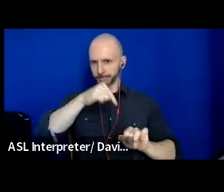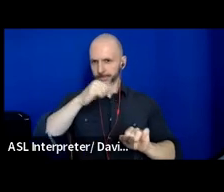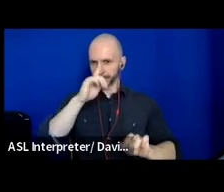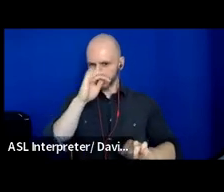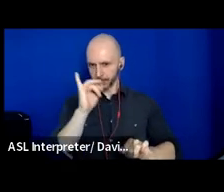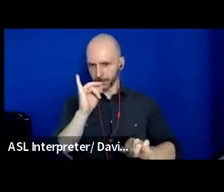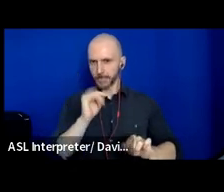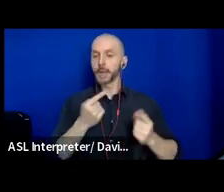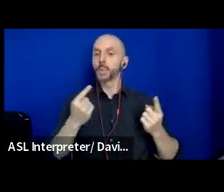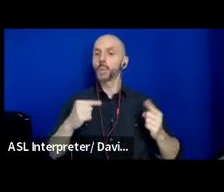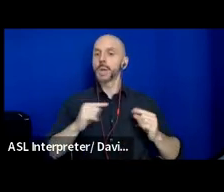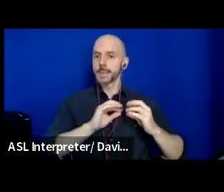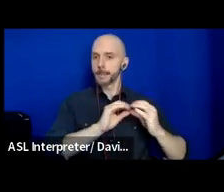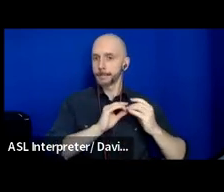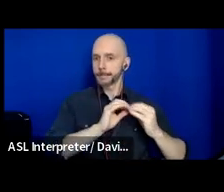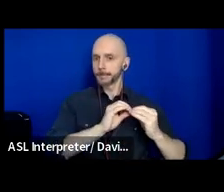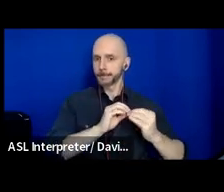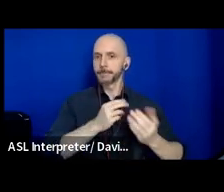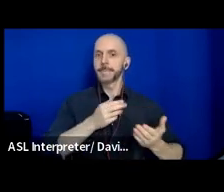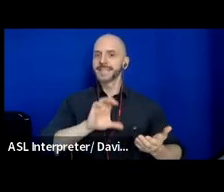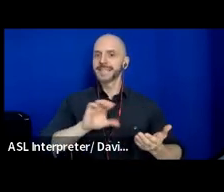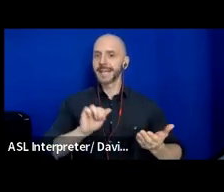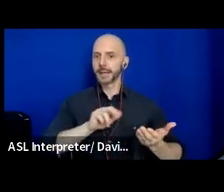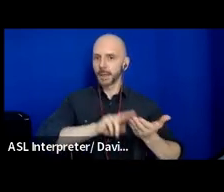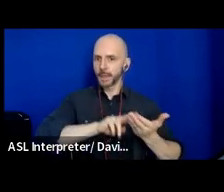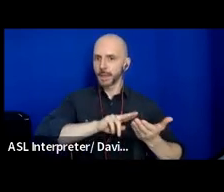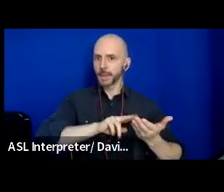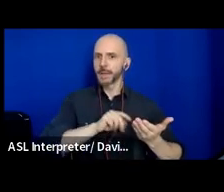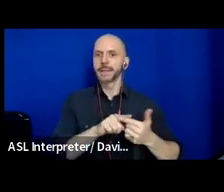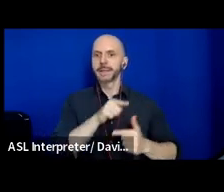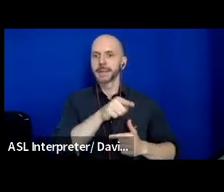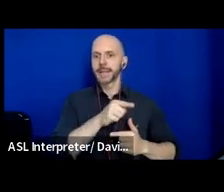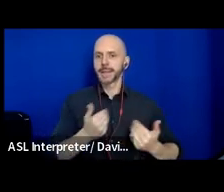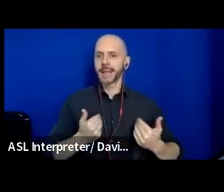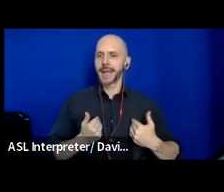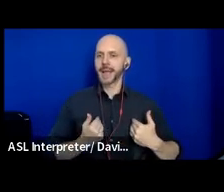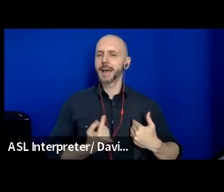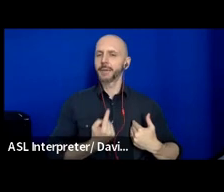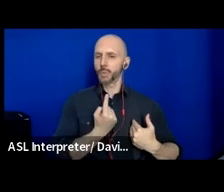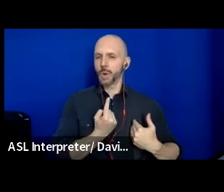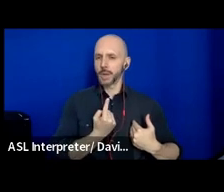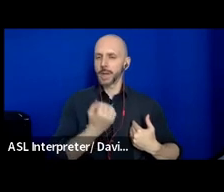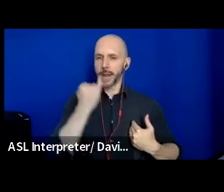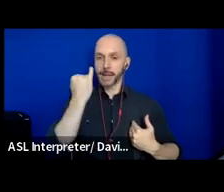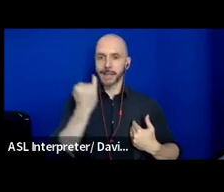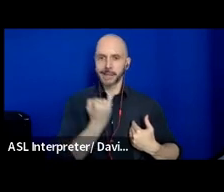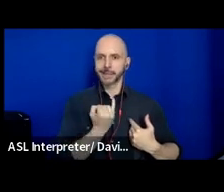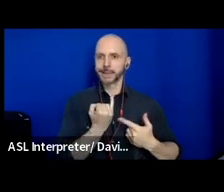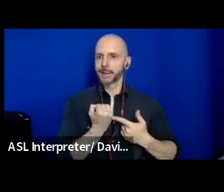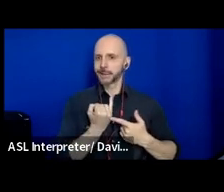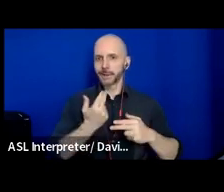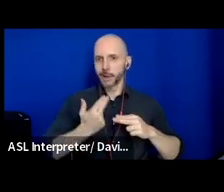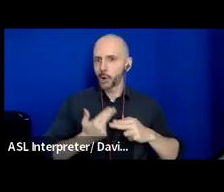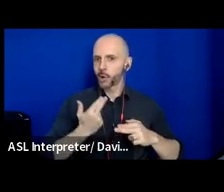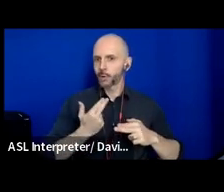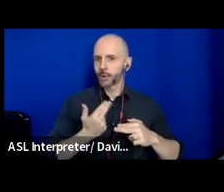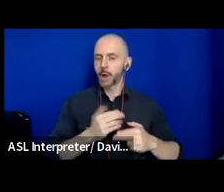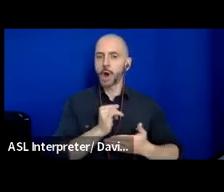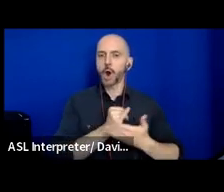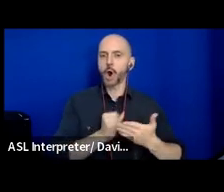or their bargaining is, what they call the art of the possible. And so they've begun to think about, does it have to